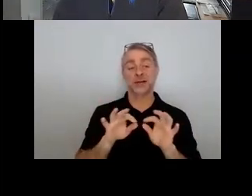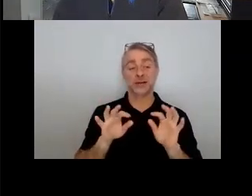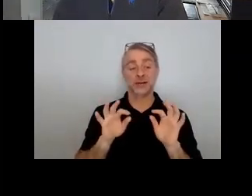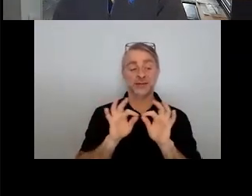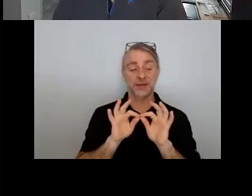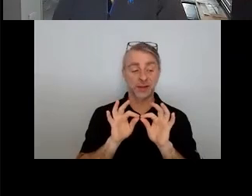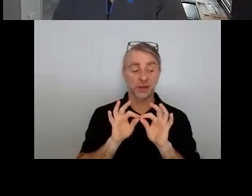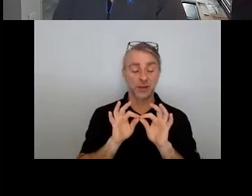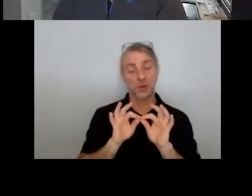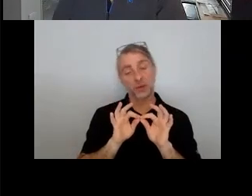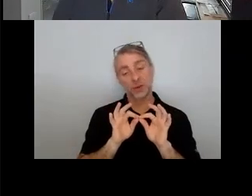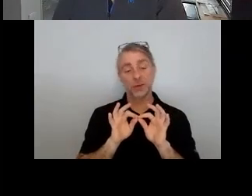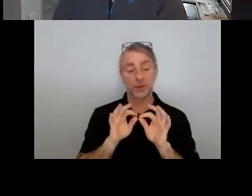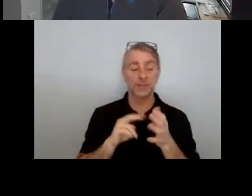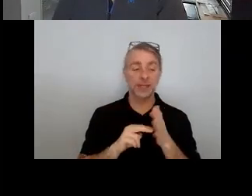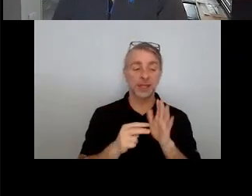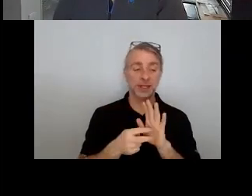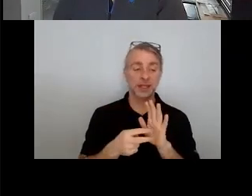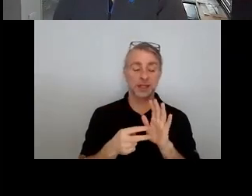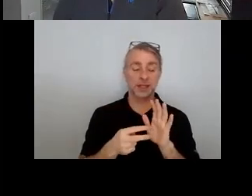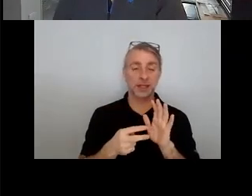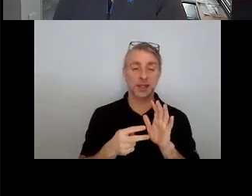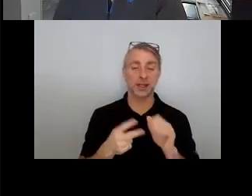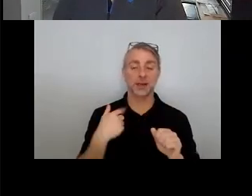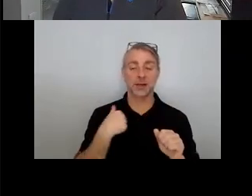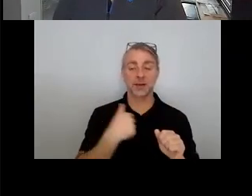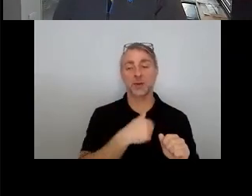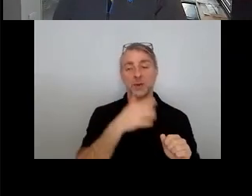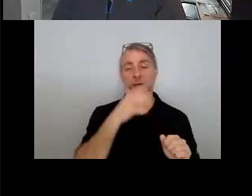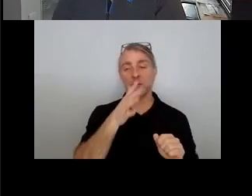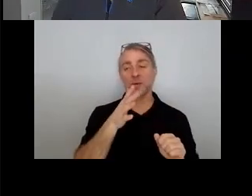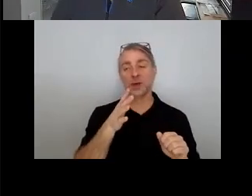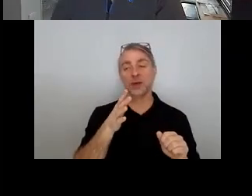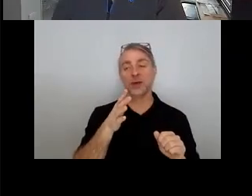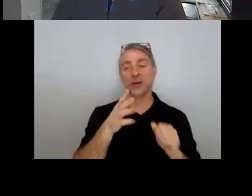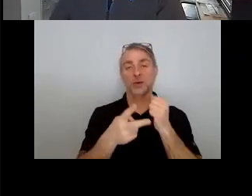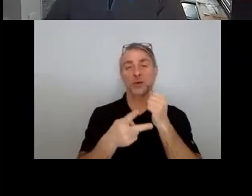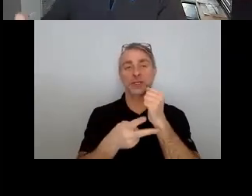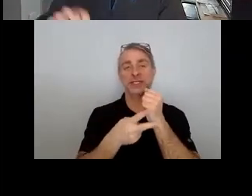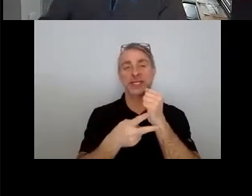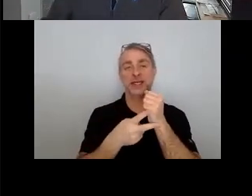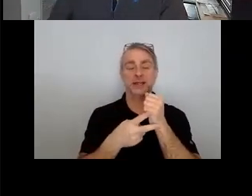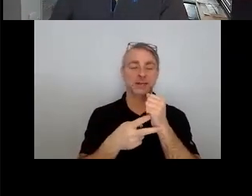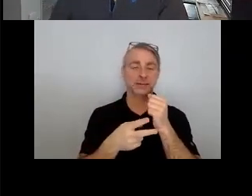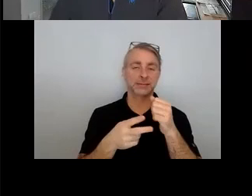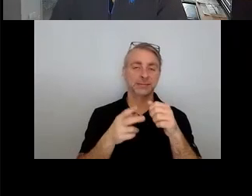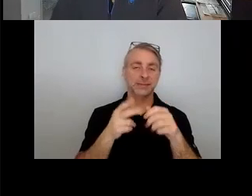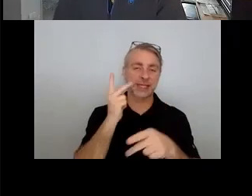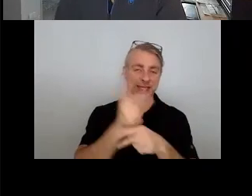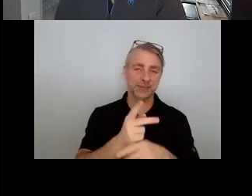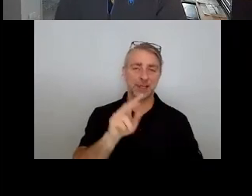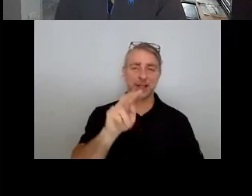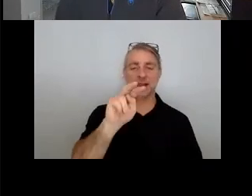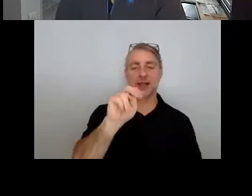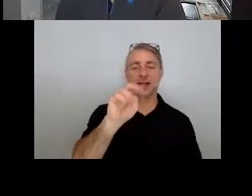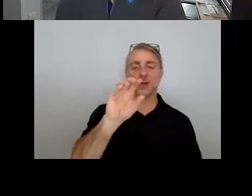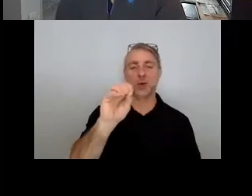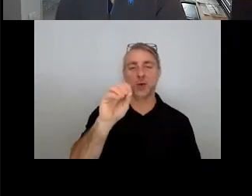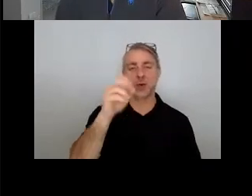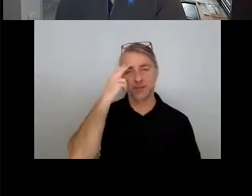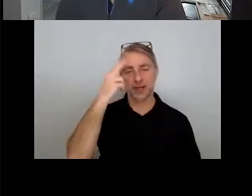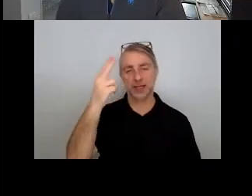would mean that we would retain the null hypothesis in this case, that the average effect